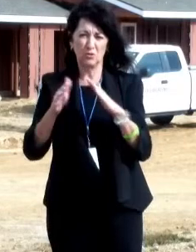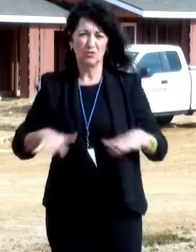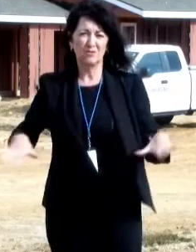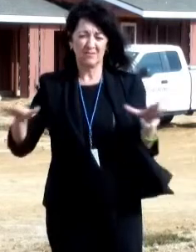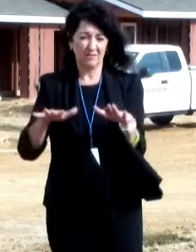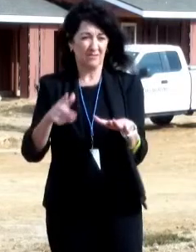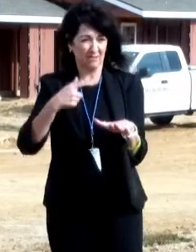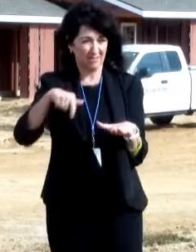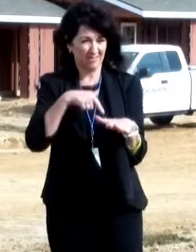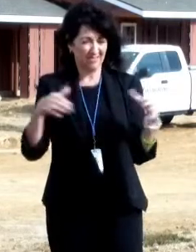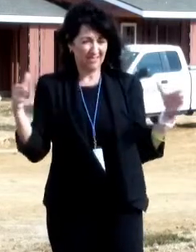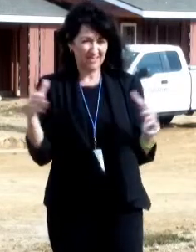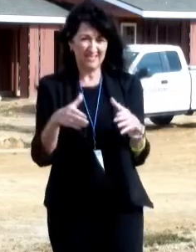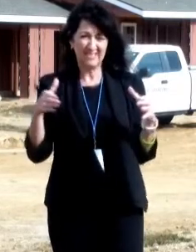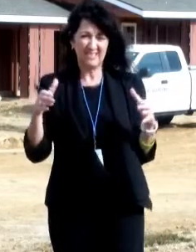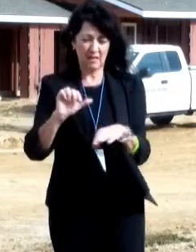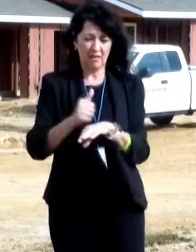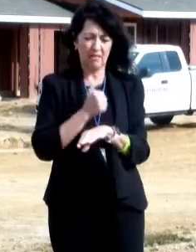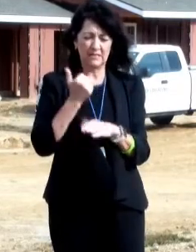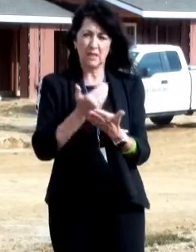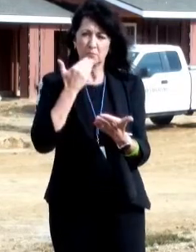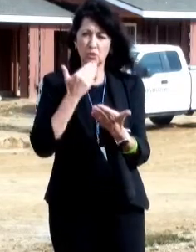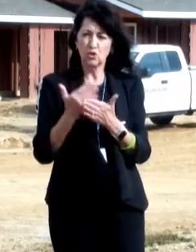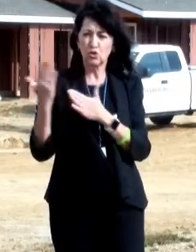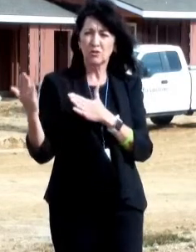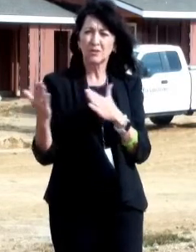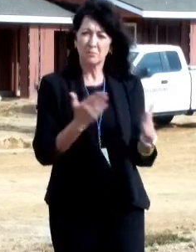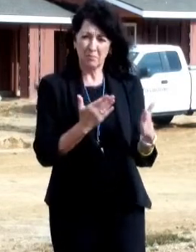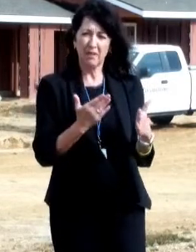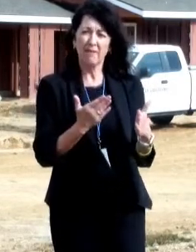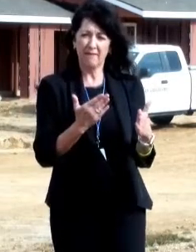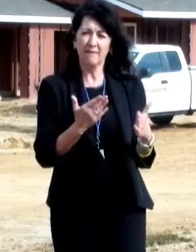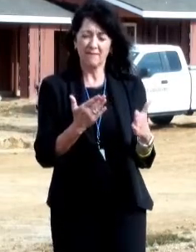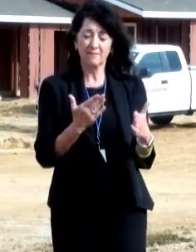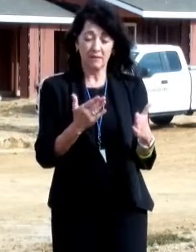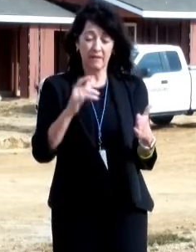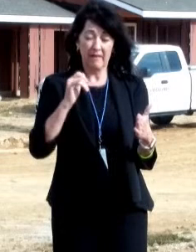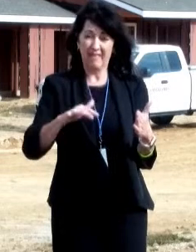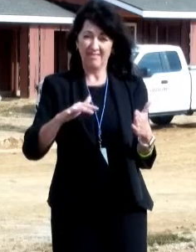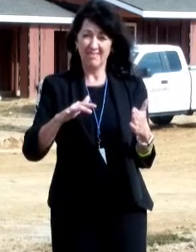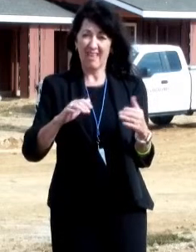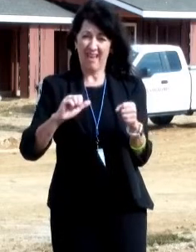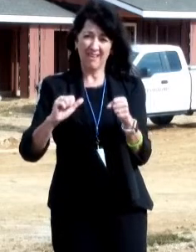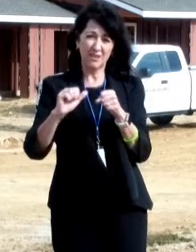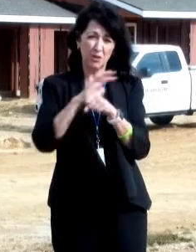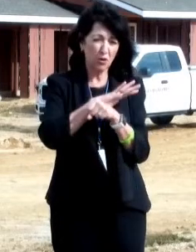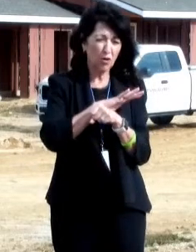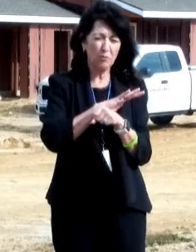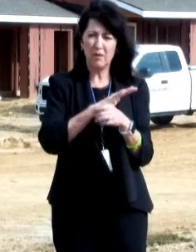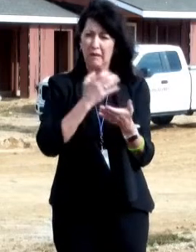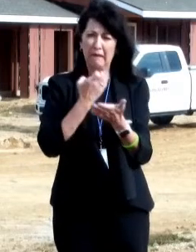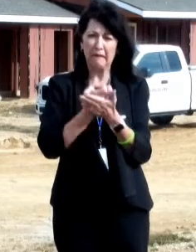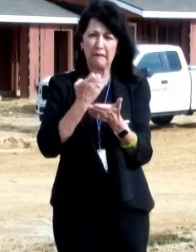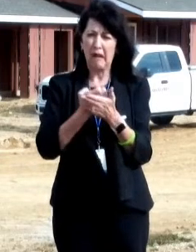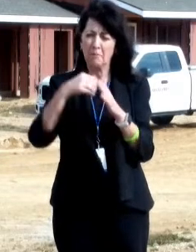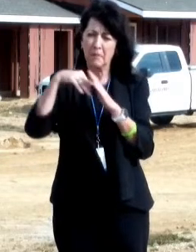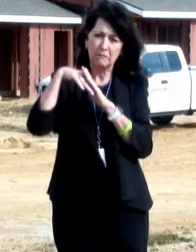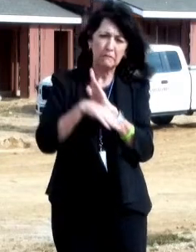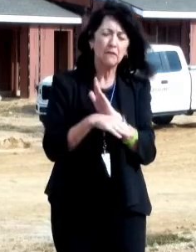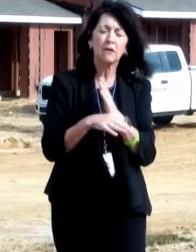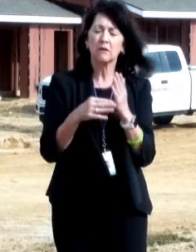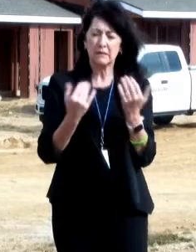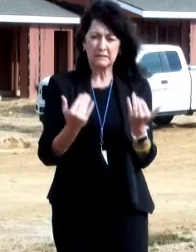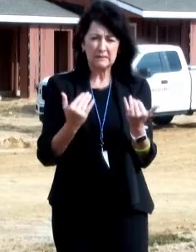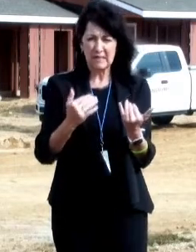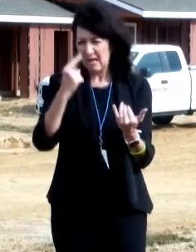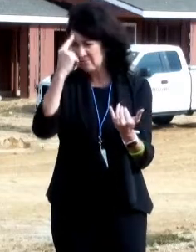provide resources to come out of this pandemic, you and the General Assembly had choices to make, priorities to make, and that you